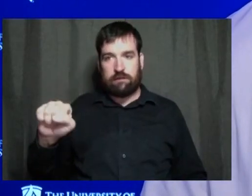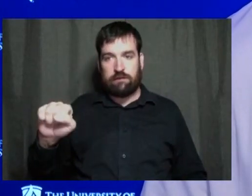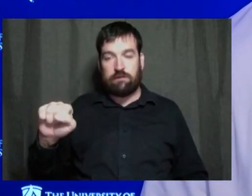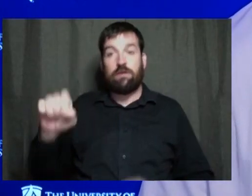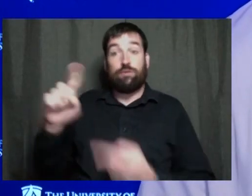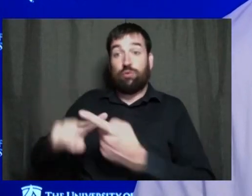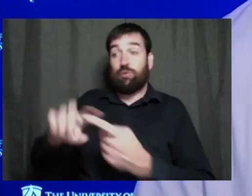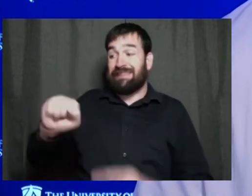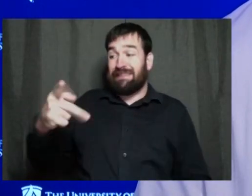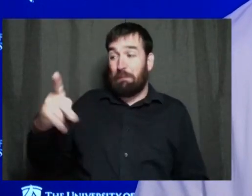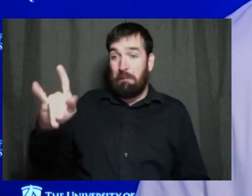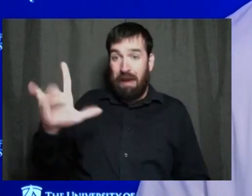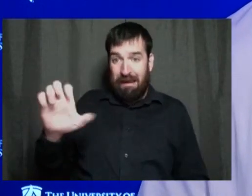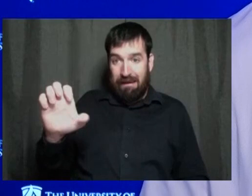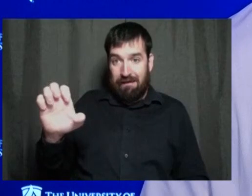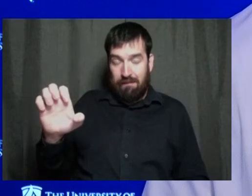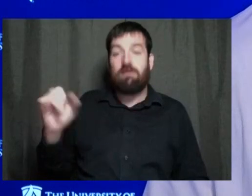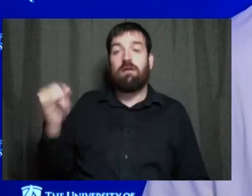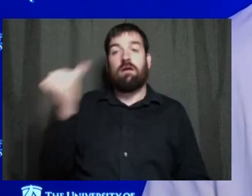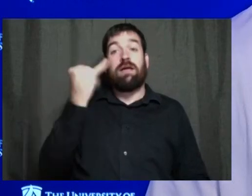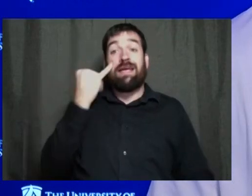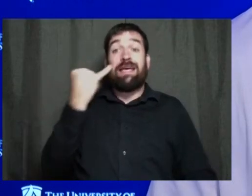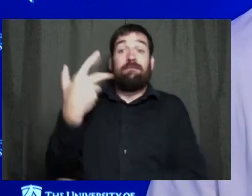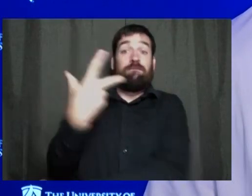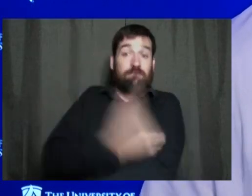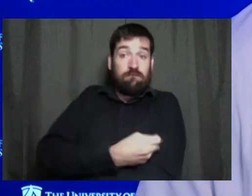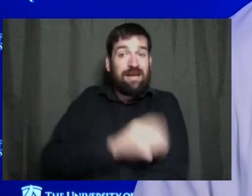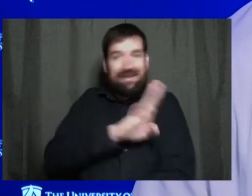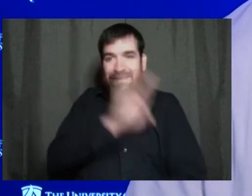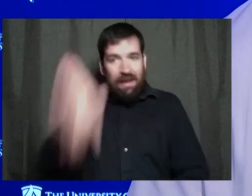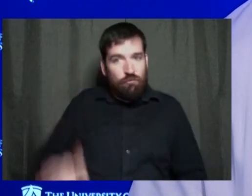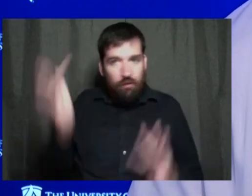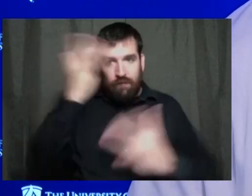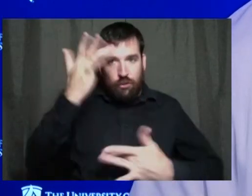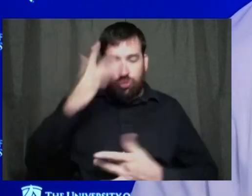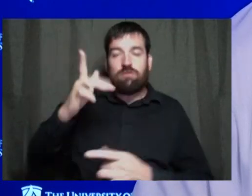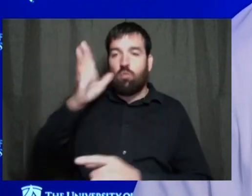infection, you will only have antibodies to spike. There are also some